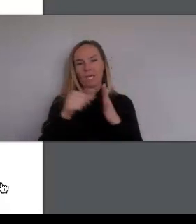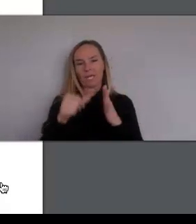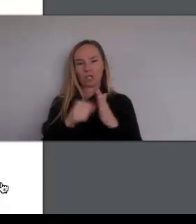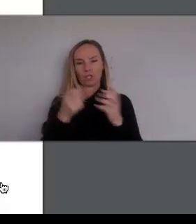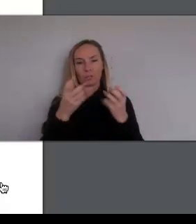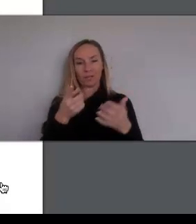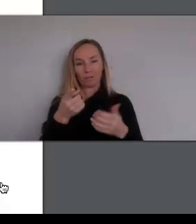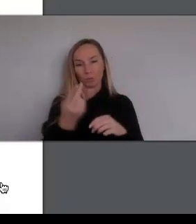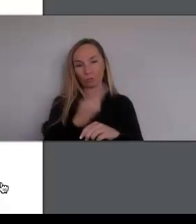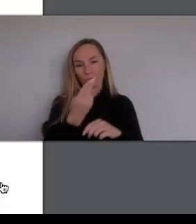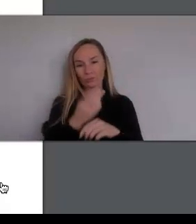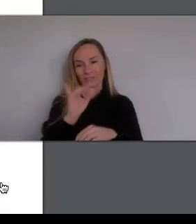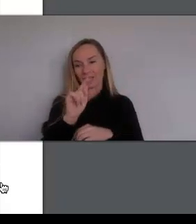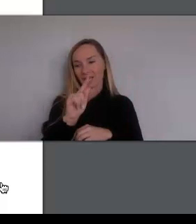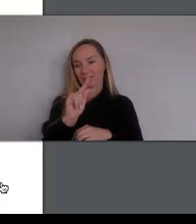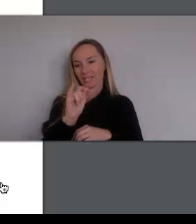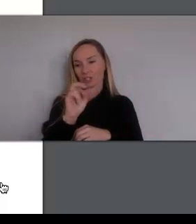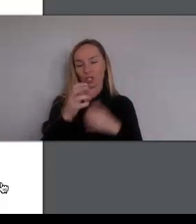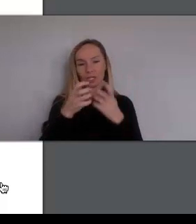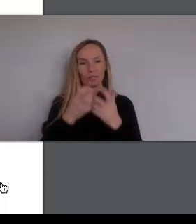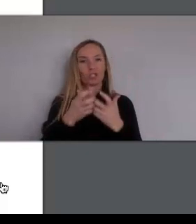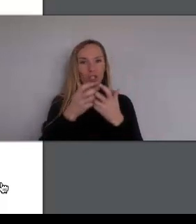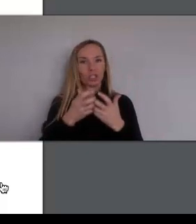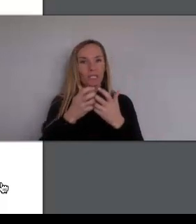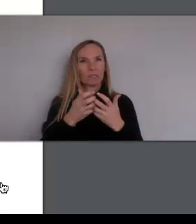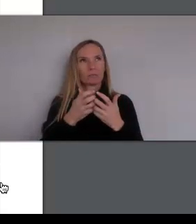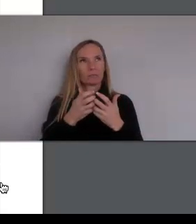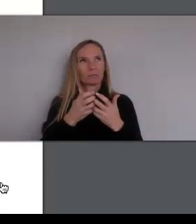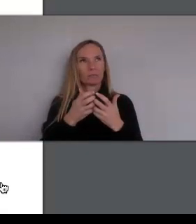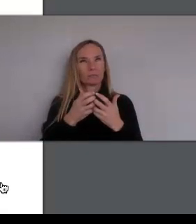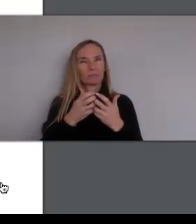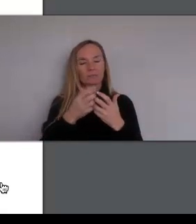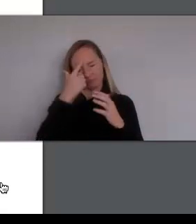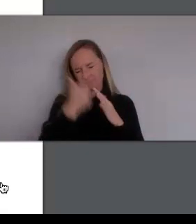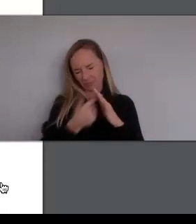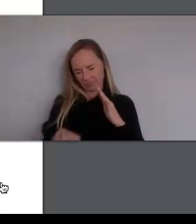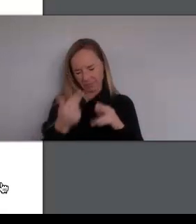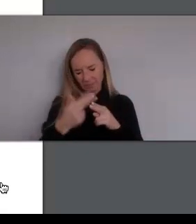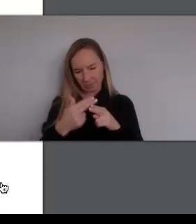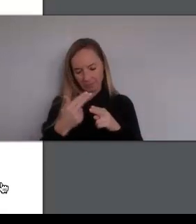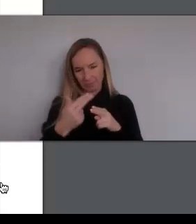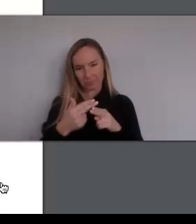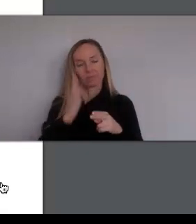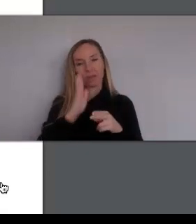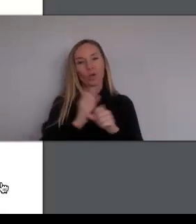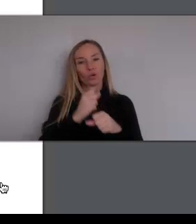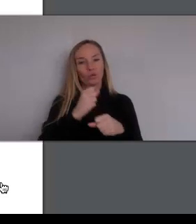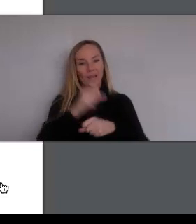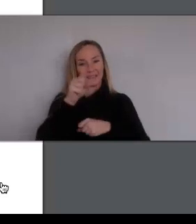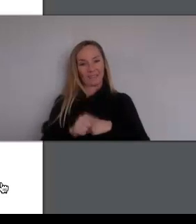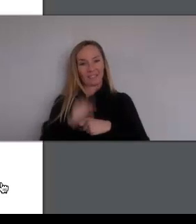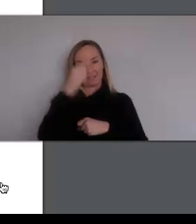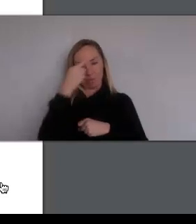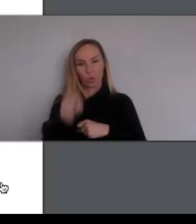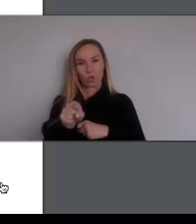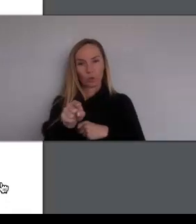of you will use a citation machine, like, I can't think of it right now, that will create these citations